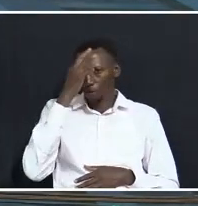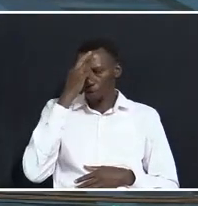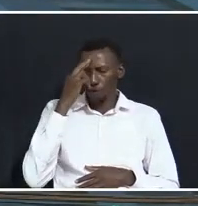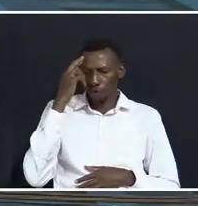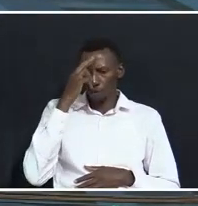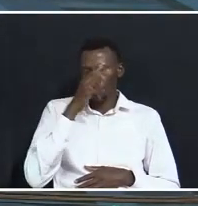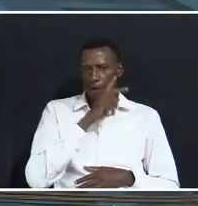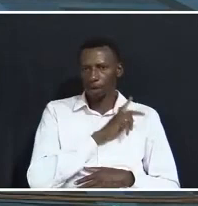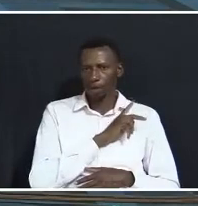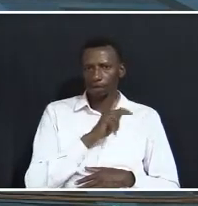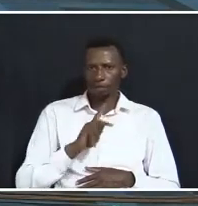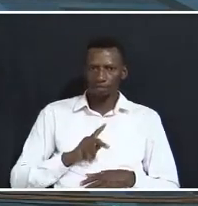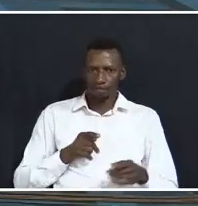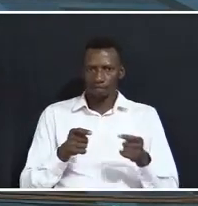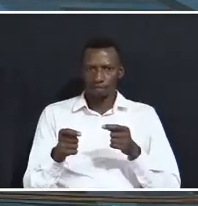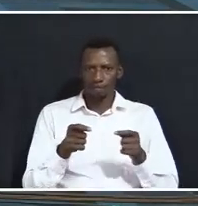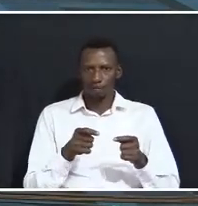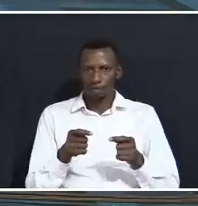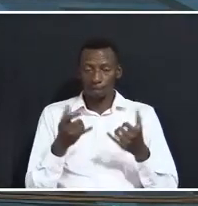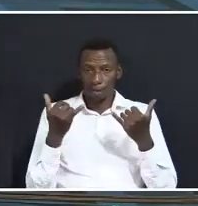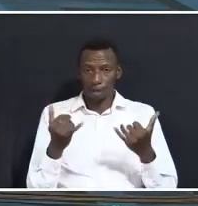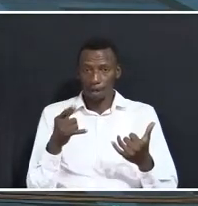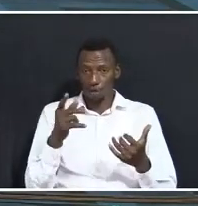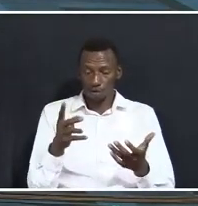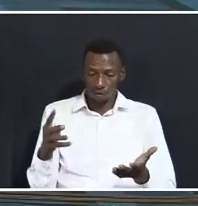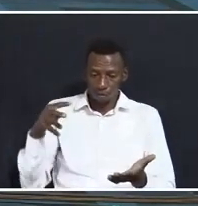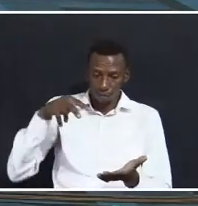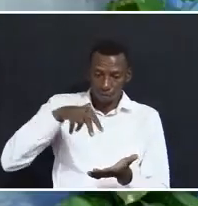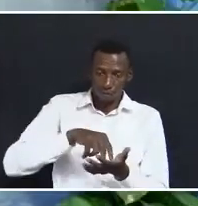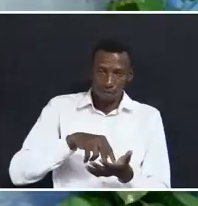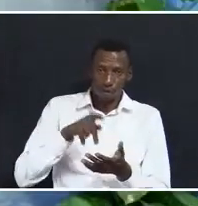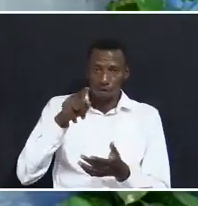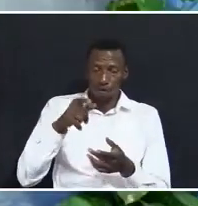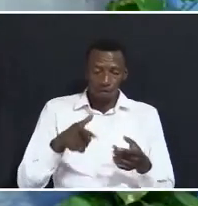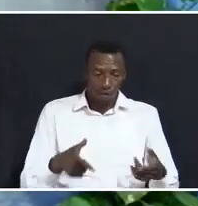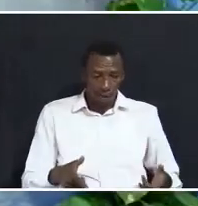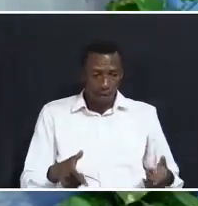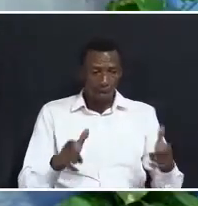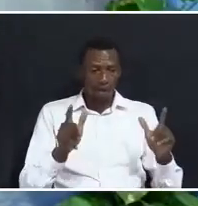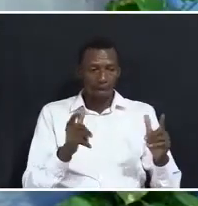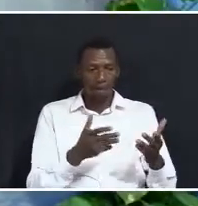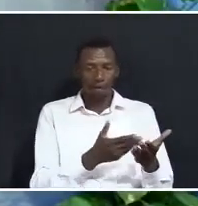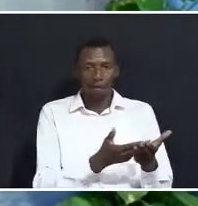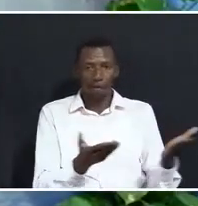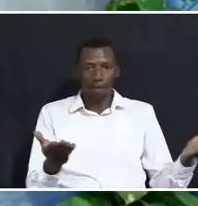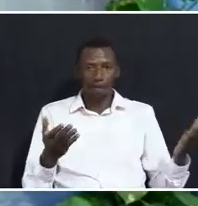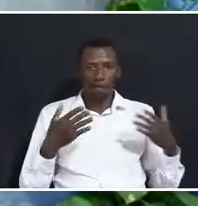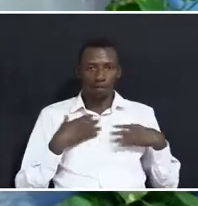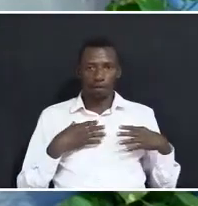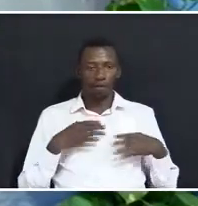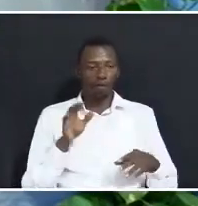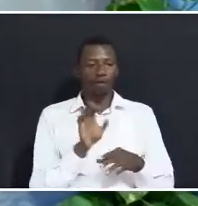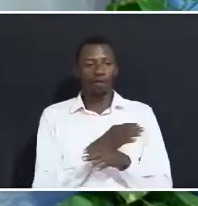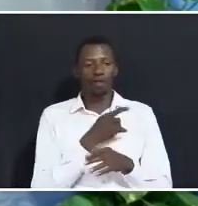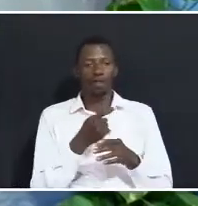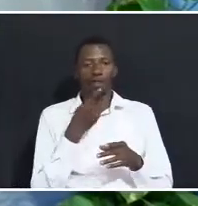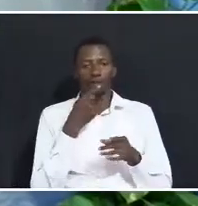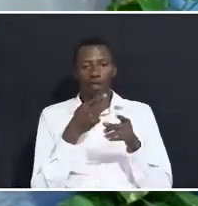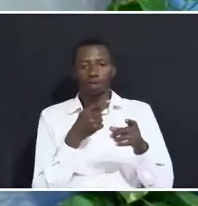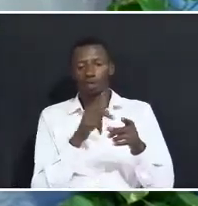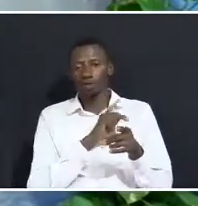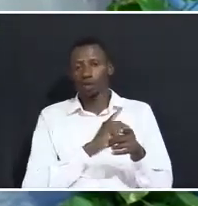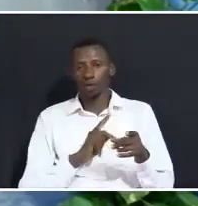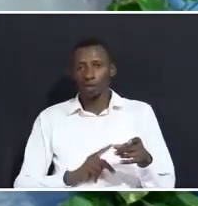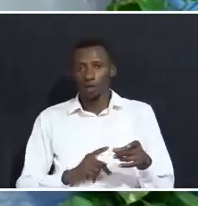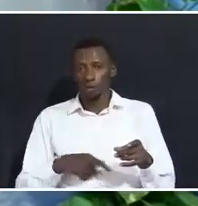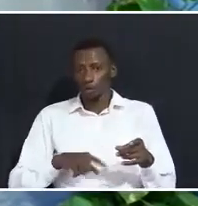And now you are standing up and you are allowing these people to be able to sing you as the King. We will be in trouble. Rebuke